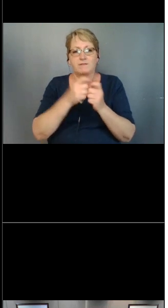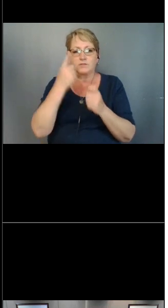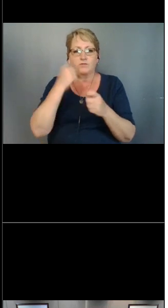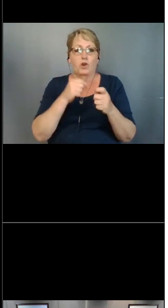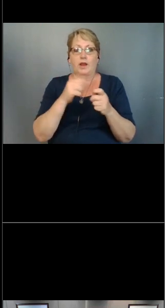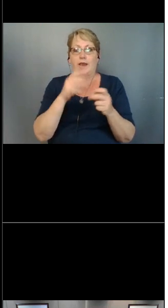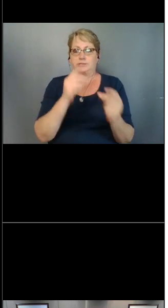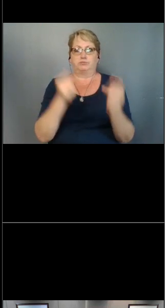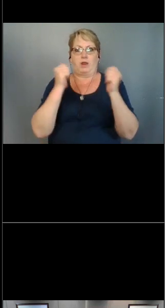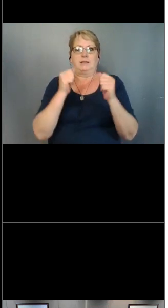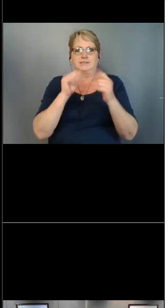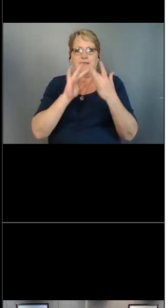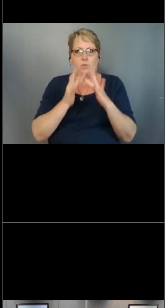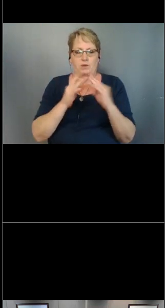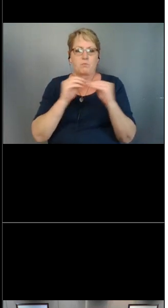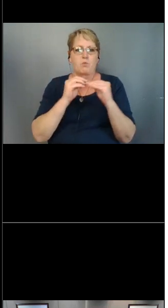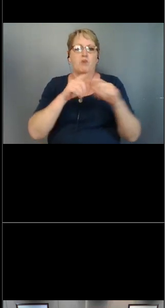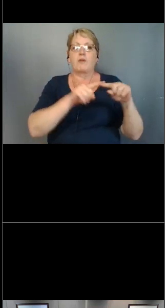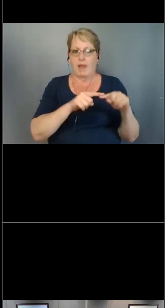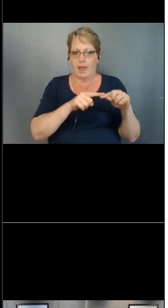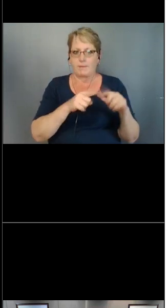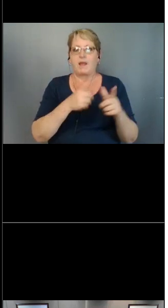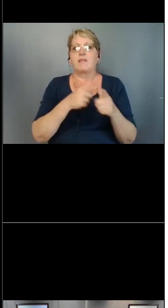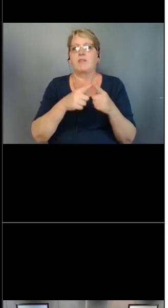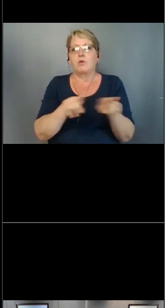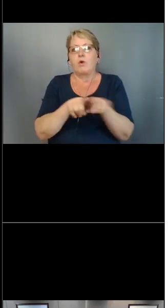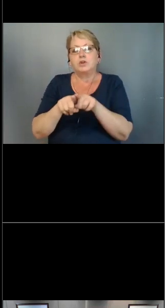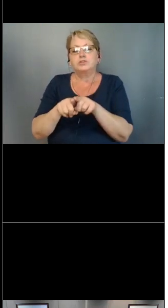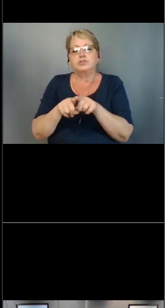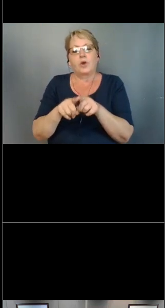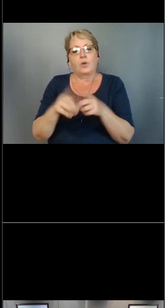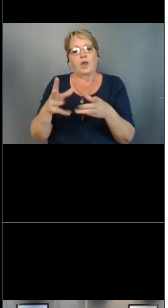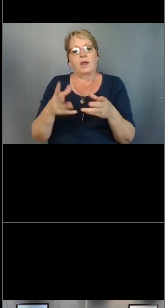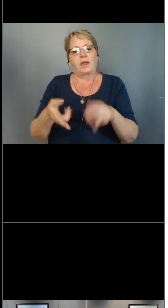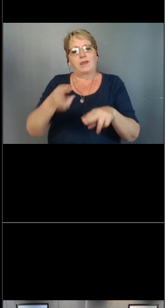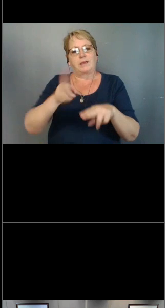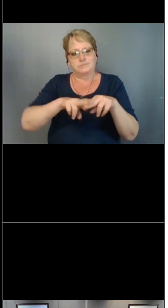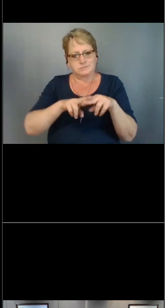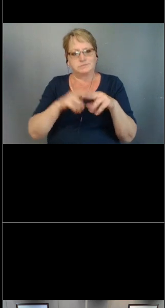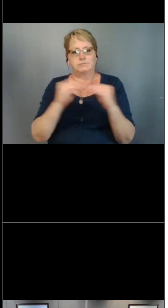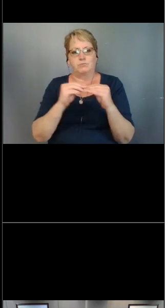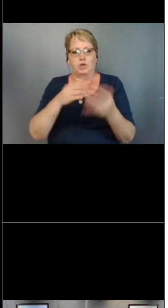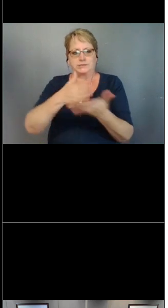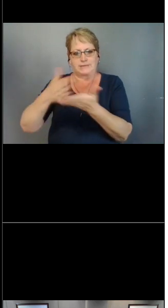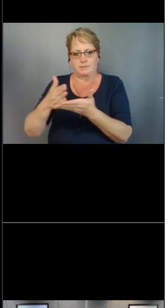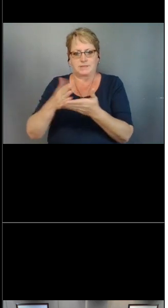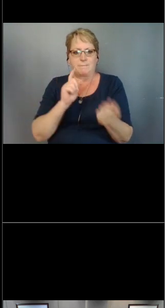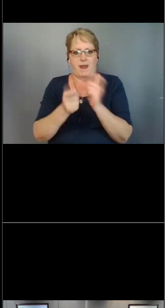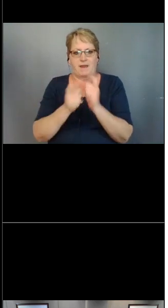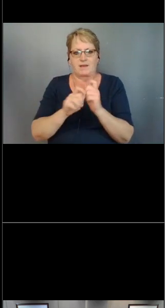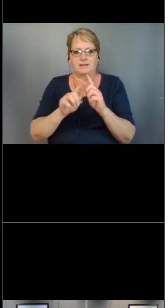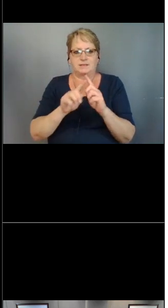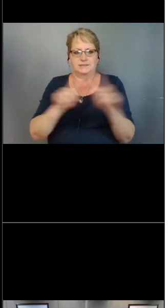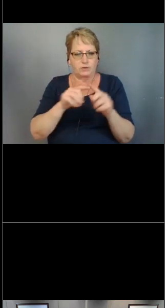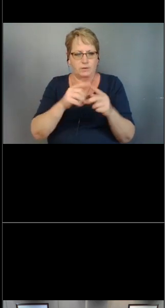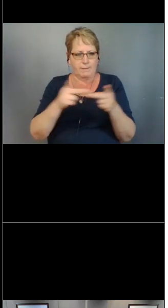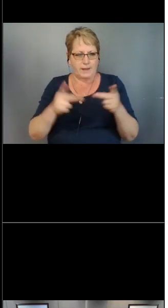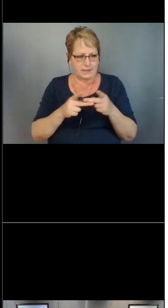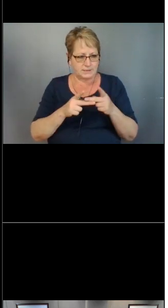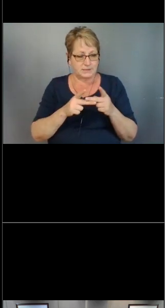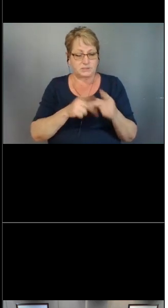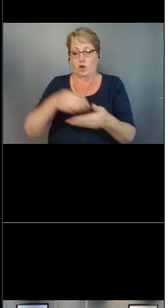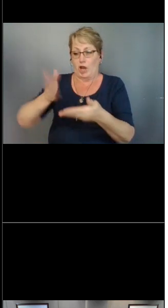reliable, introduce new limited stop services to create competitive travel times, and modify different variants to create more logical endpoints